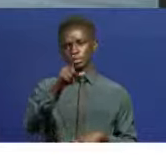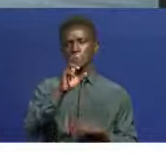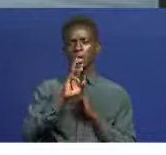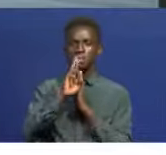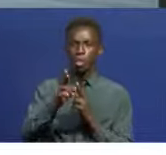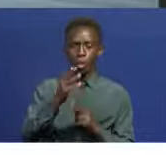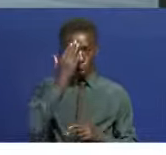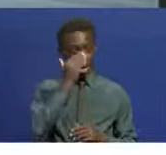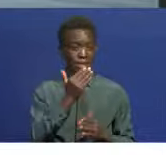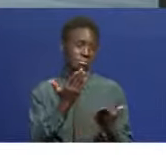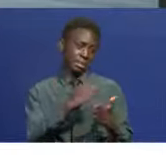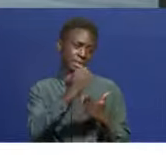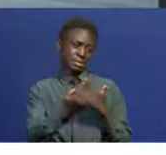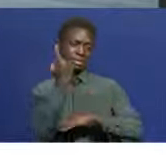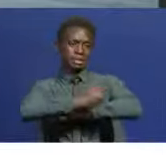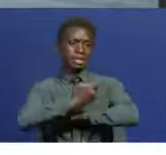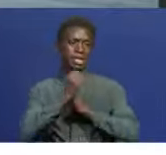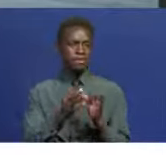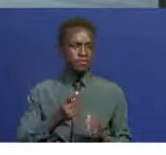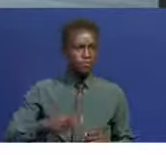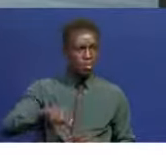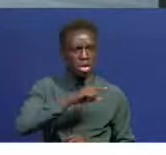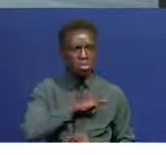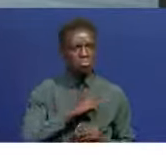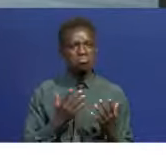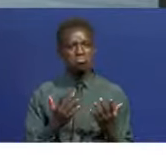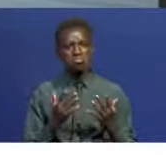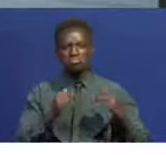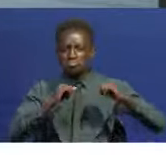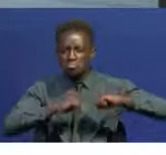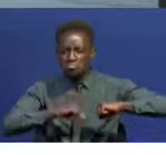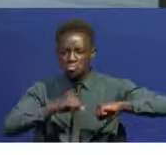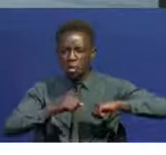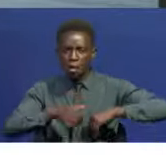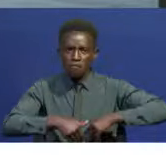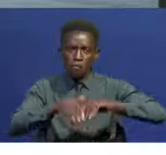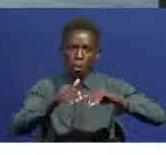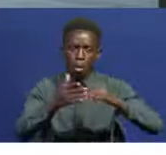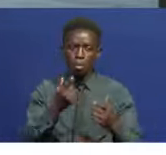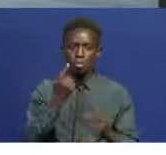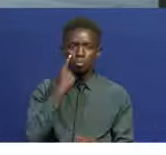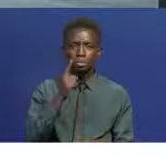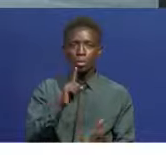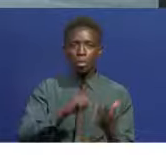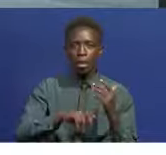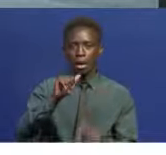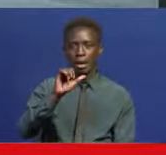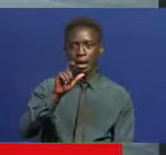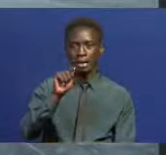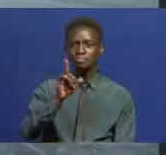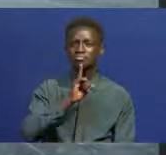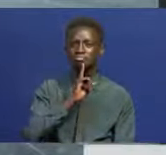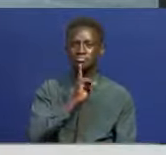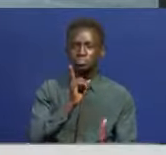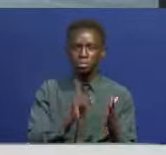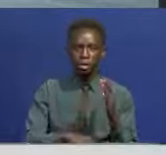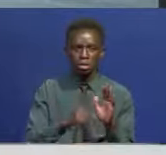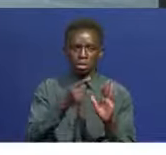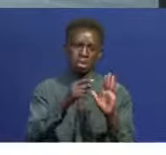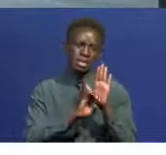going to comply and make sure that we follow the act as stipulated, let's look at government installation. You've given a very practical example of